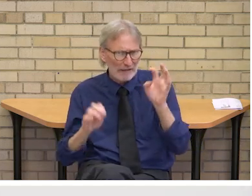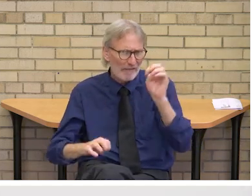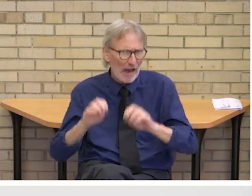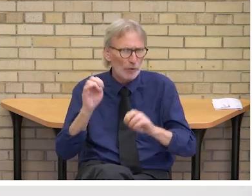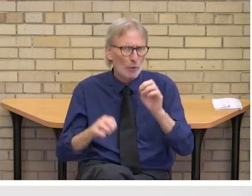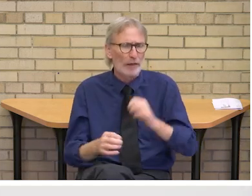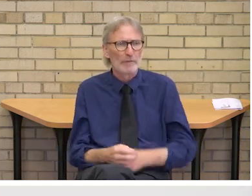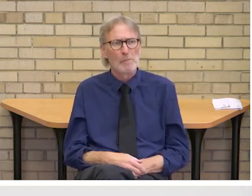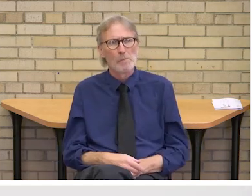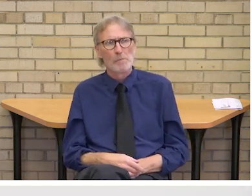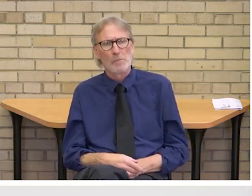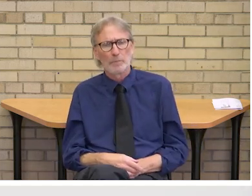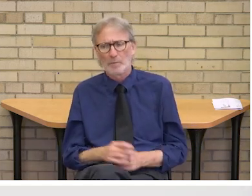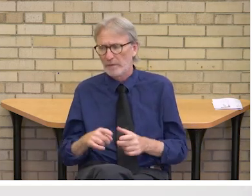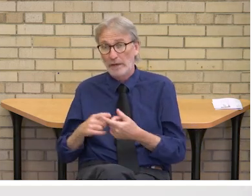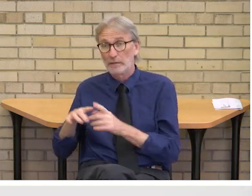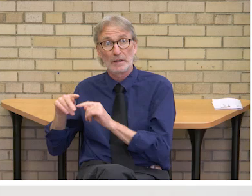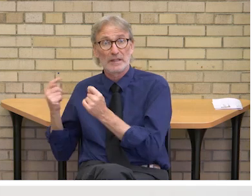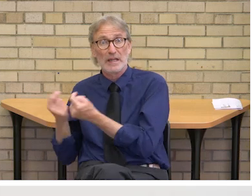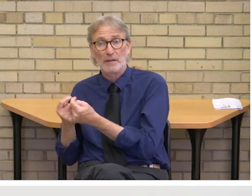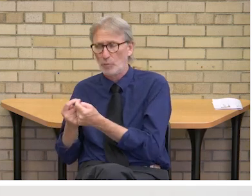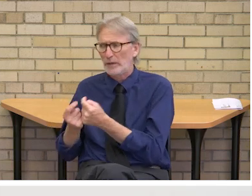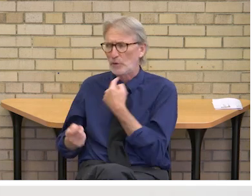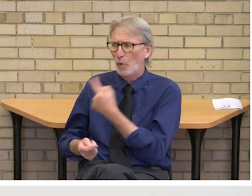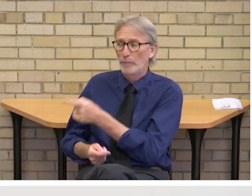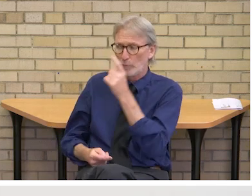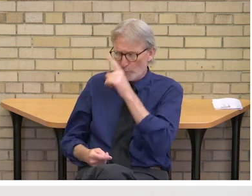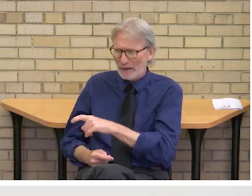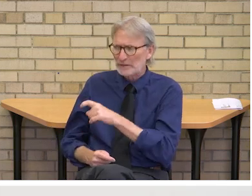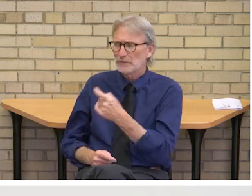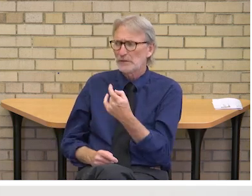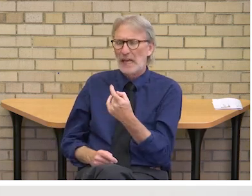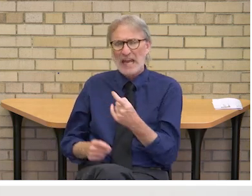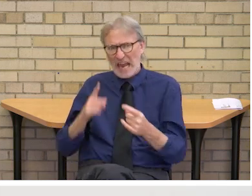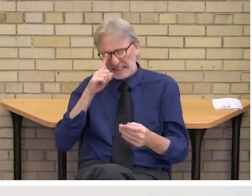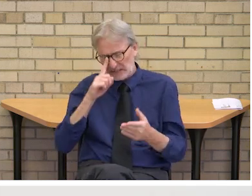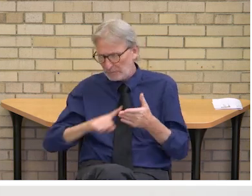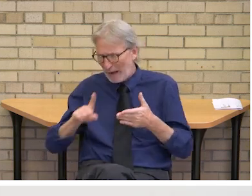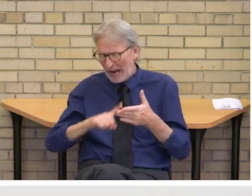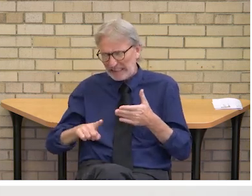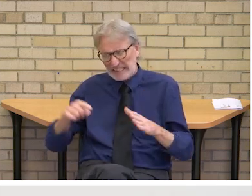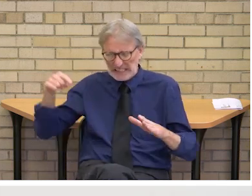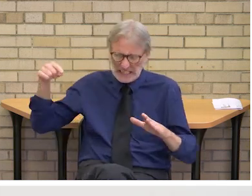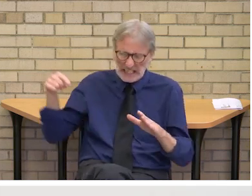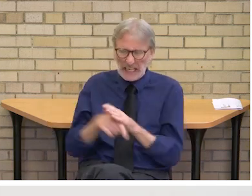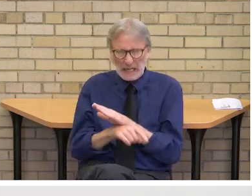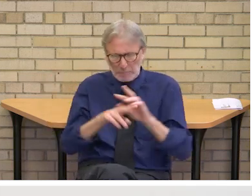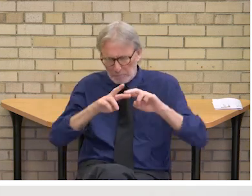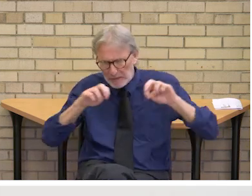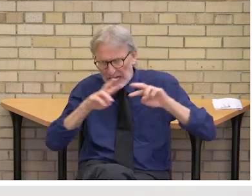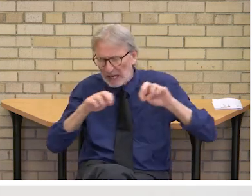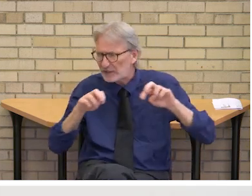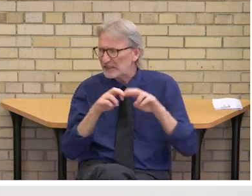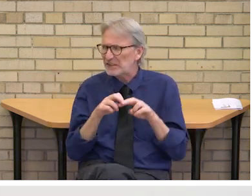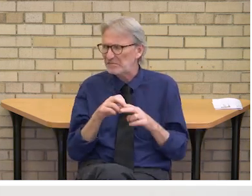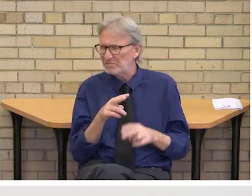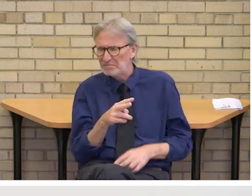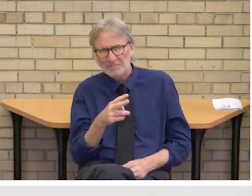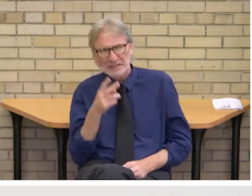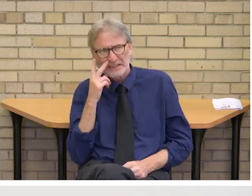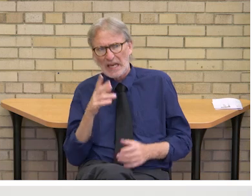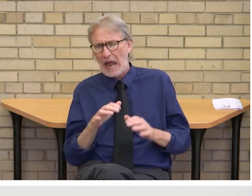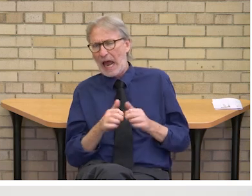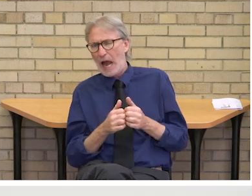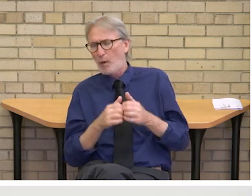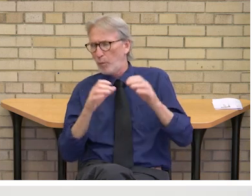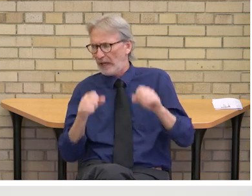Then our design team was charged with doing a detailed inspection, doing a detailed analysis to see what it would